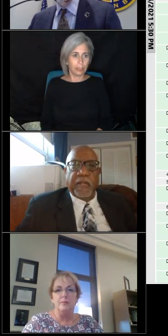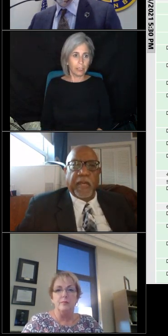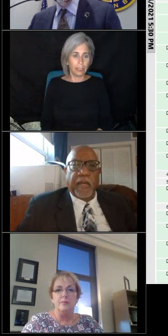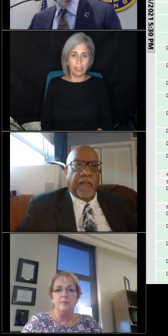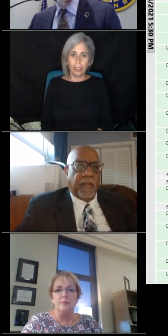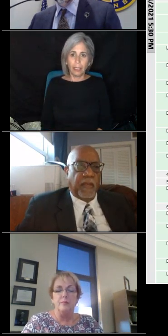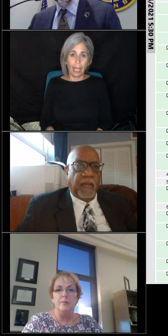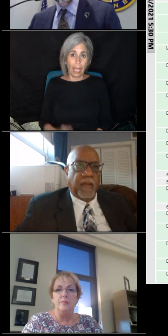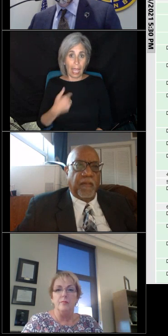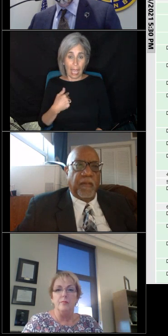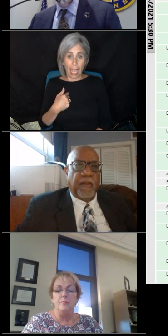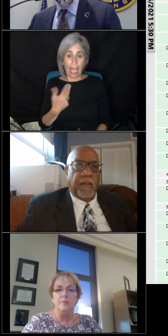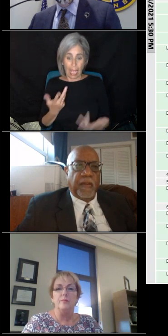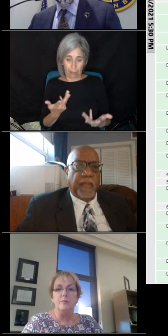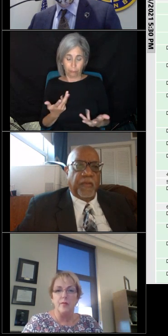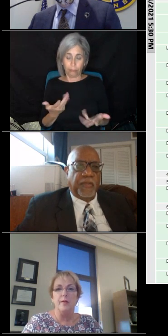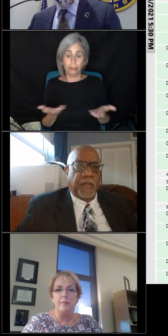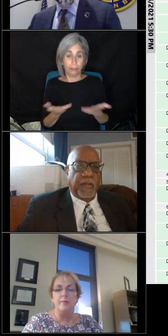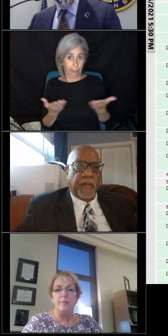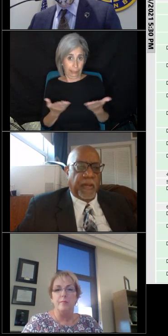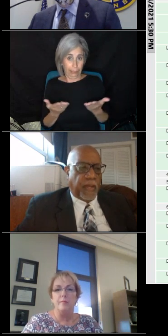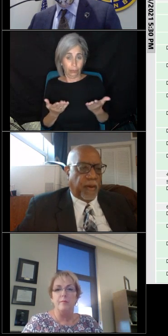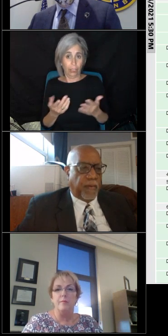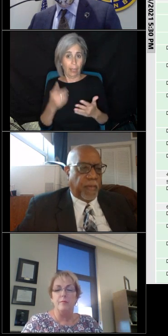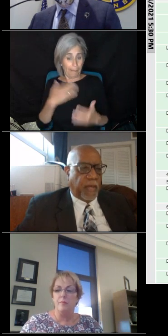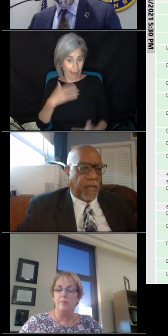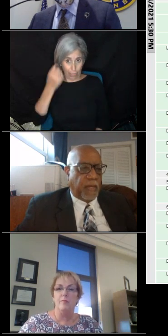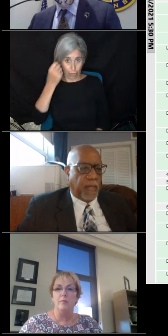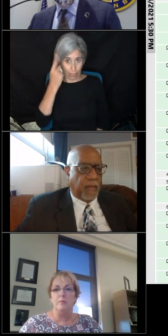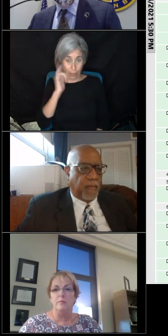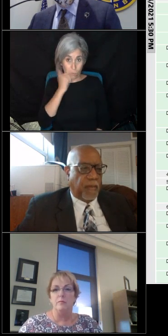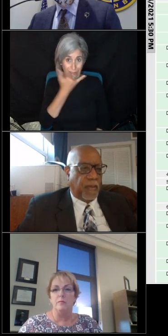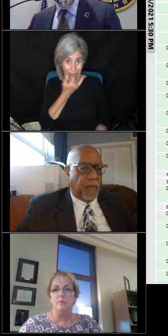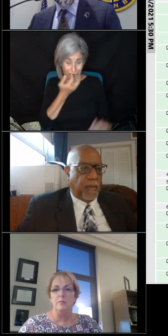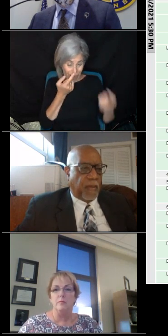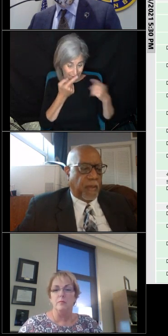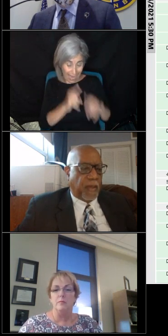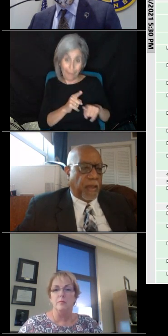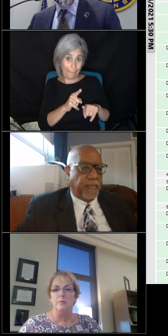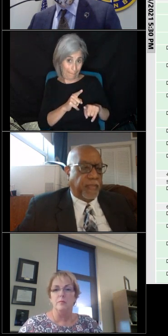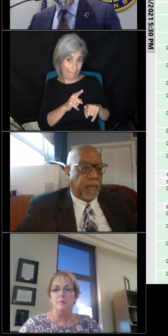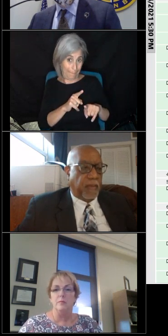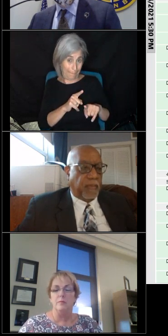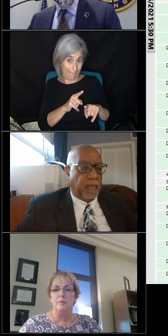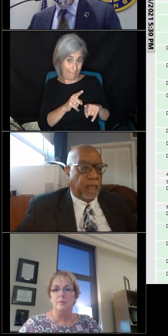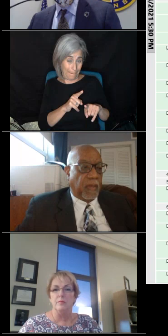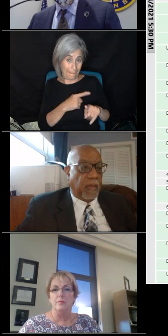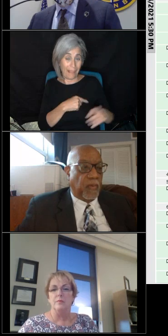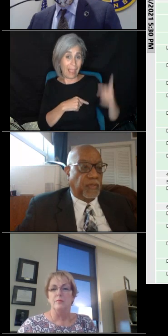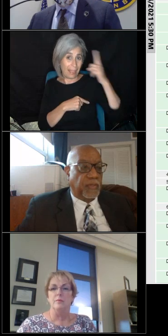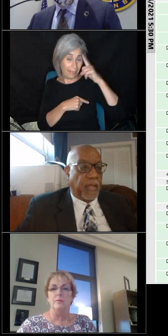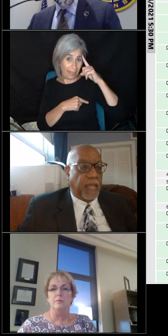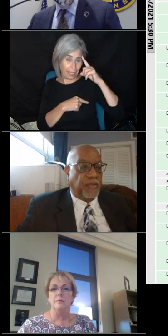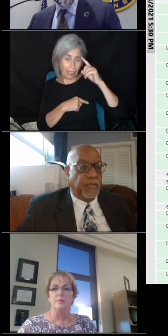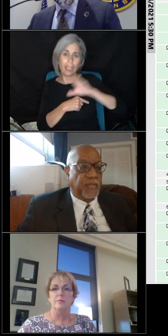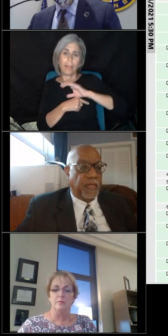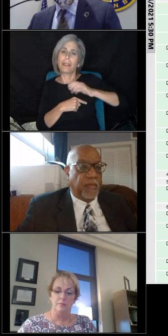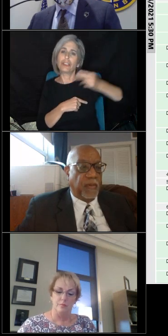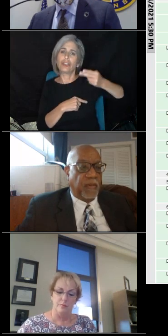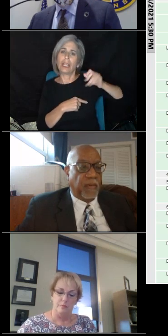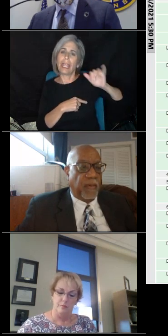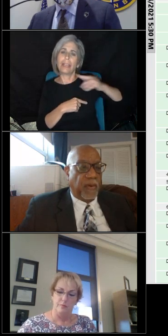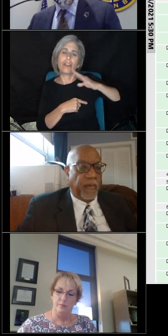I understand it, there was an error made. I think what's